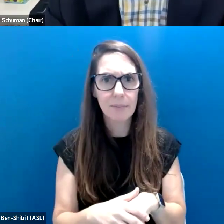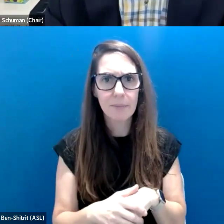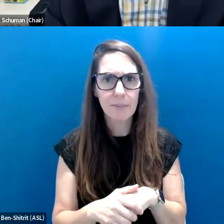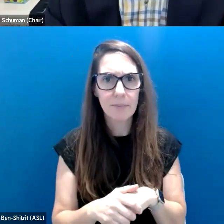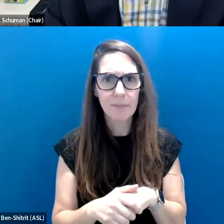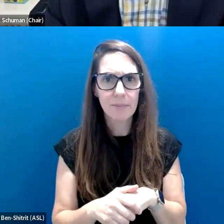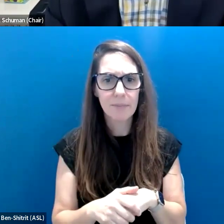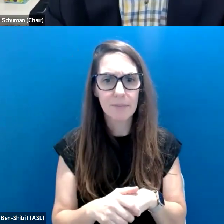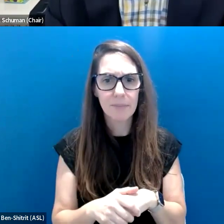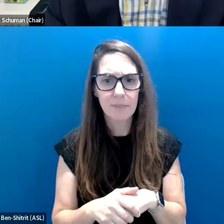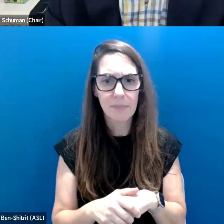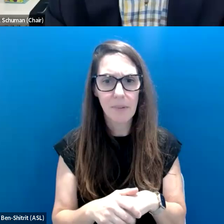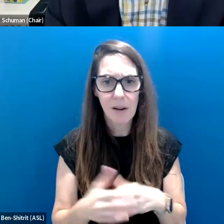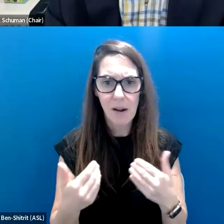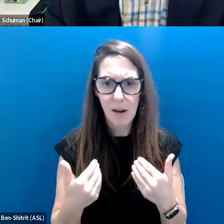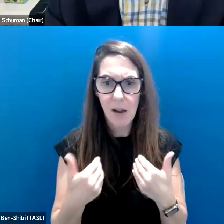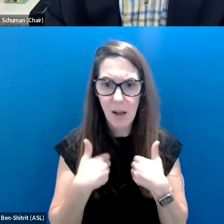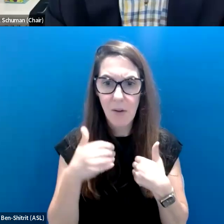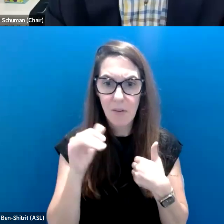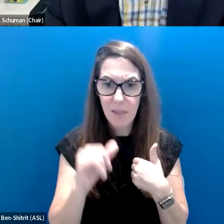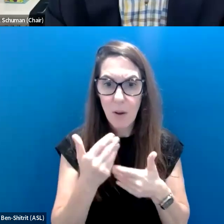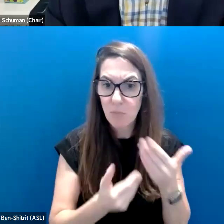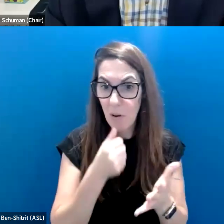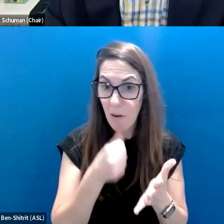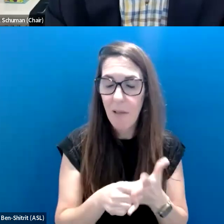getting a contrary to process letter might also